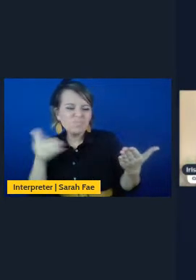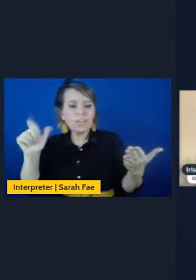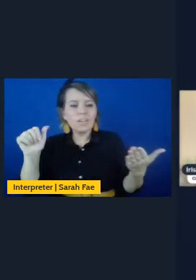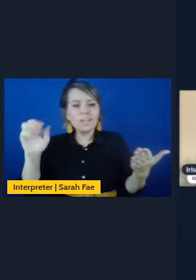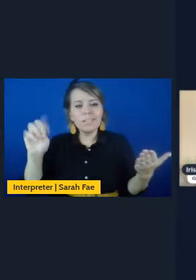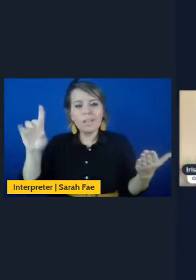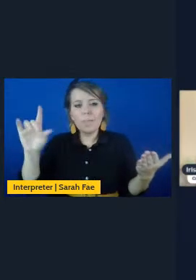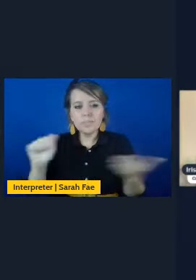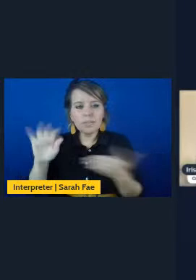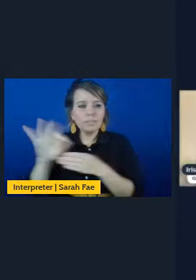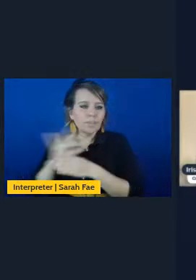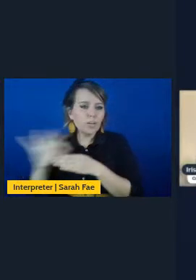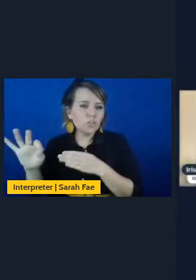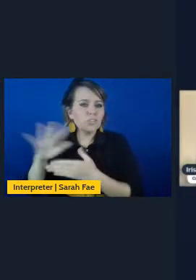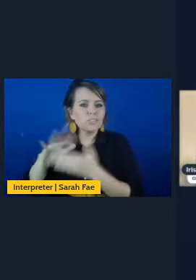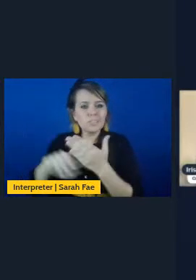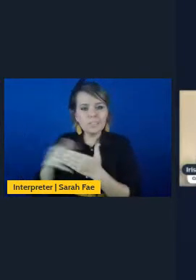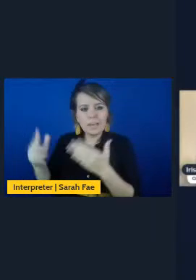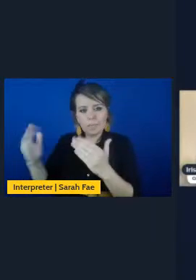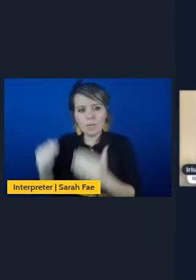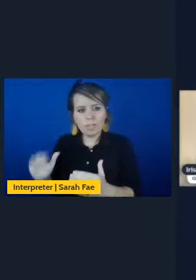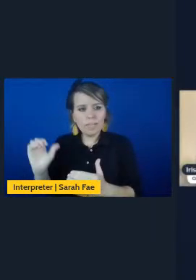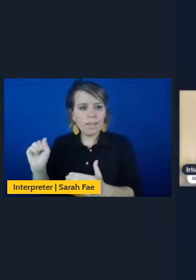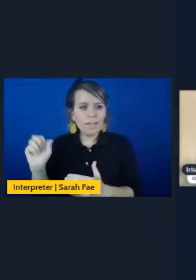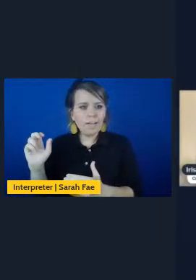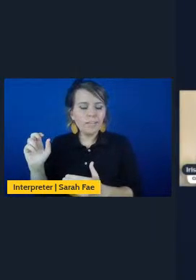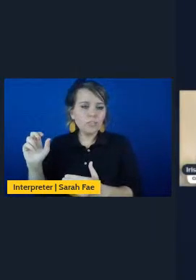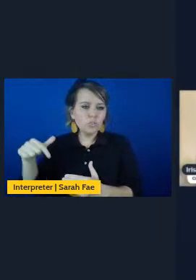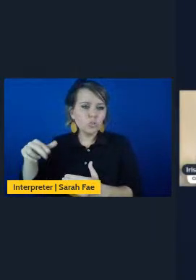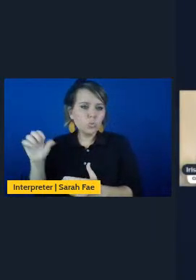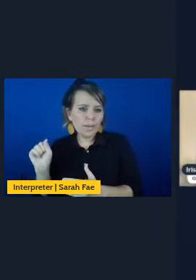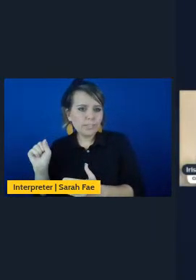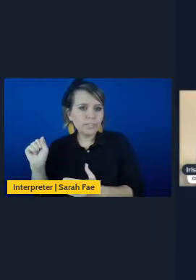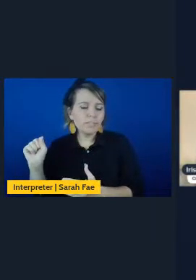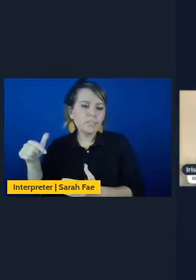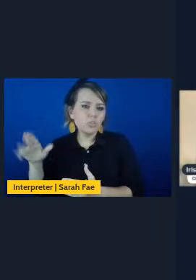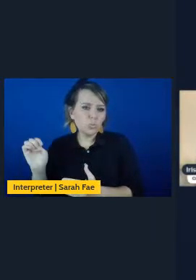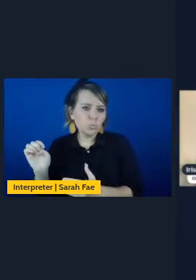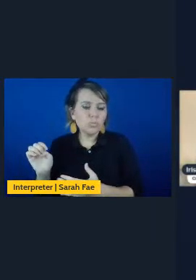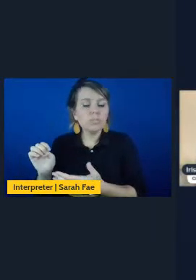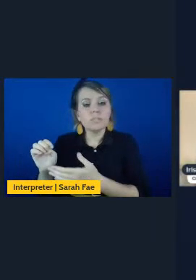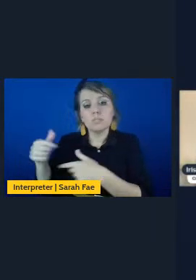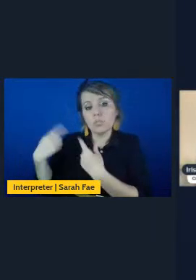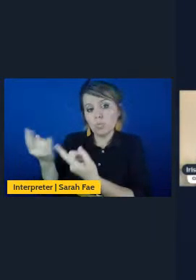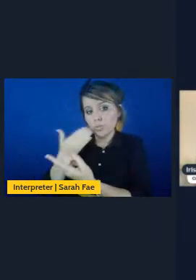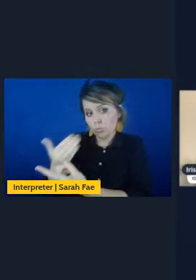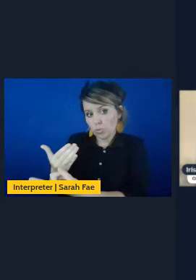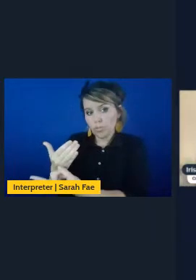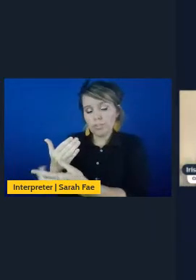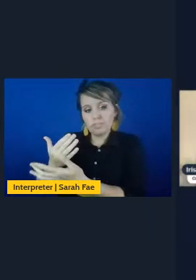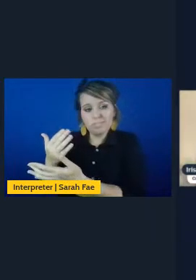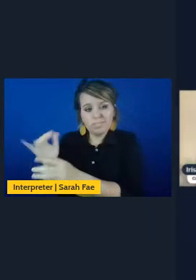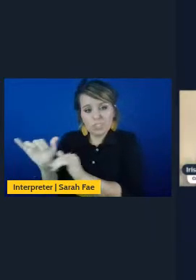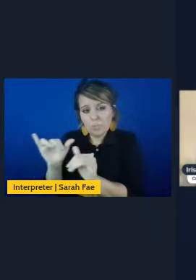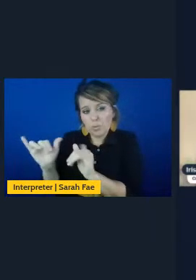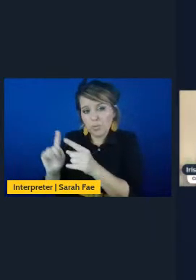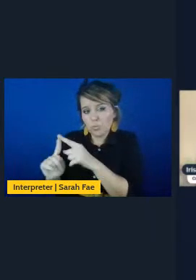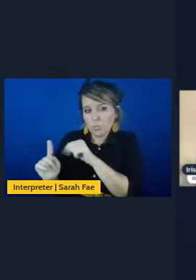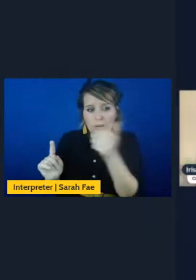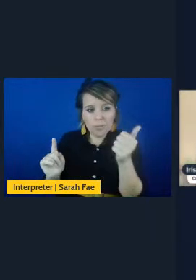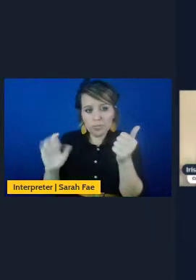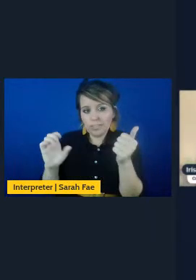DynamoDB table, the SNS topic, and the SQS queue. So far, so good. This is very similar to any other